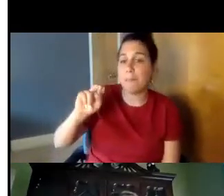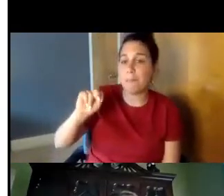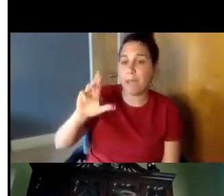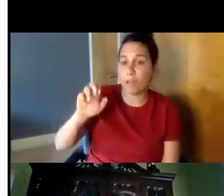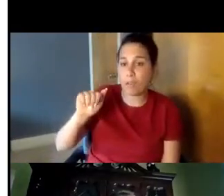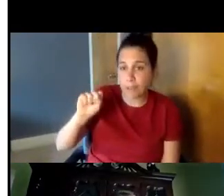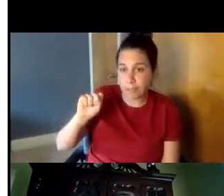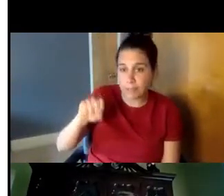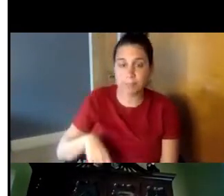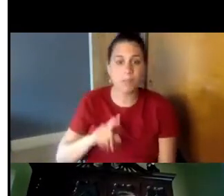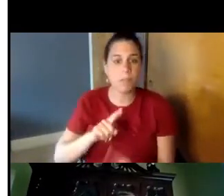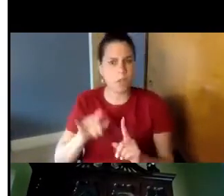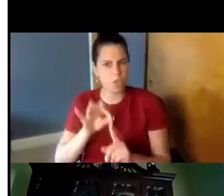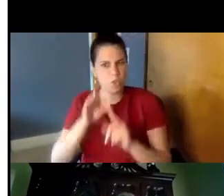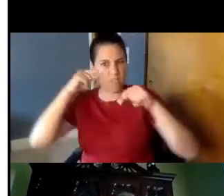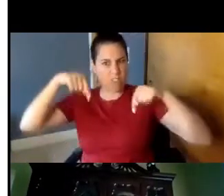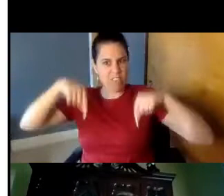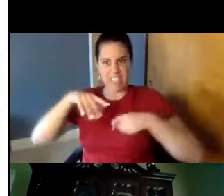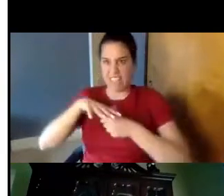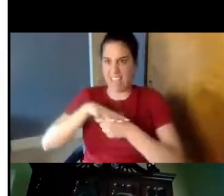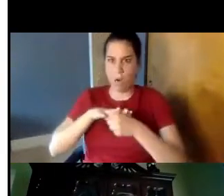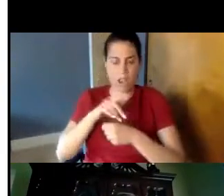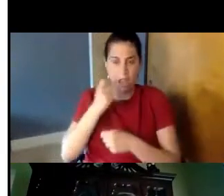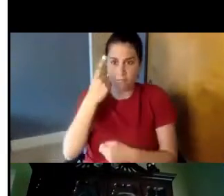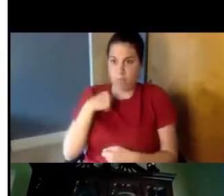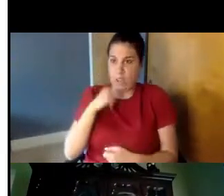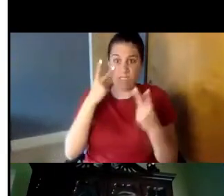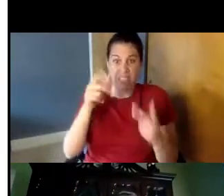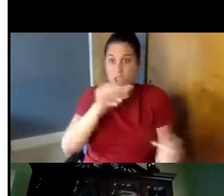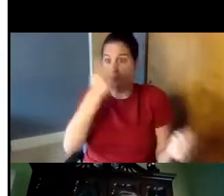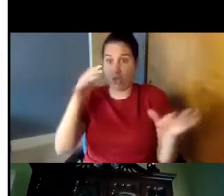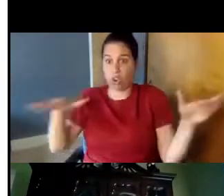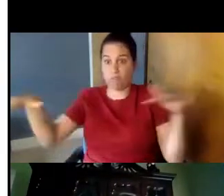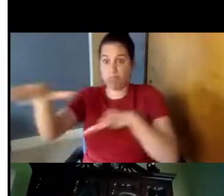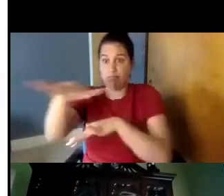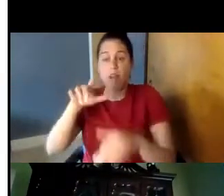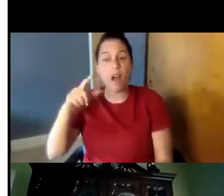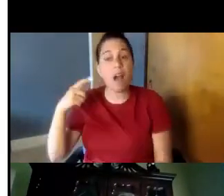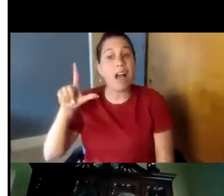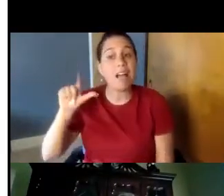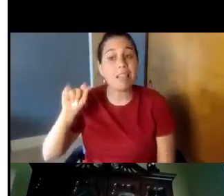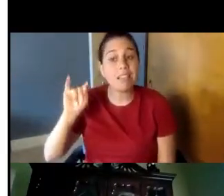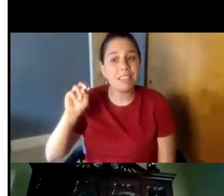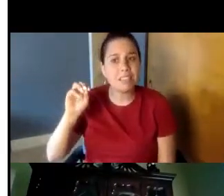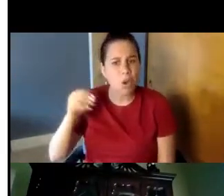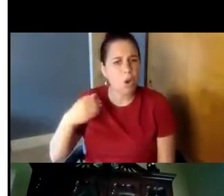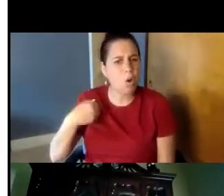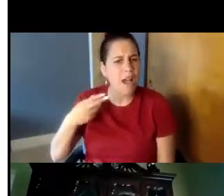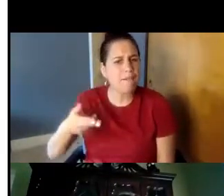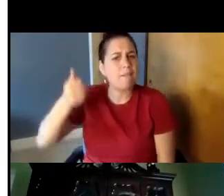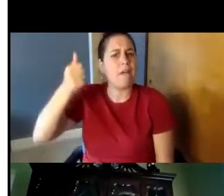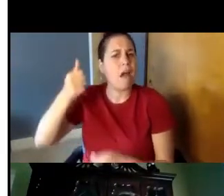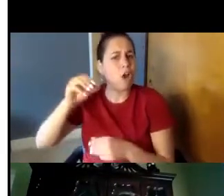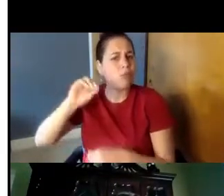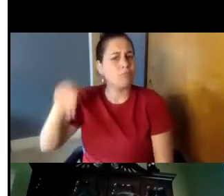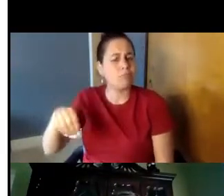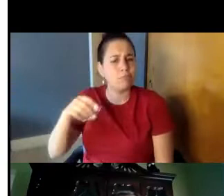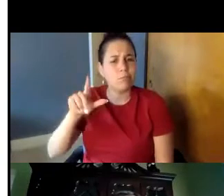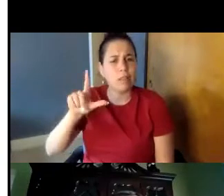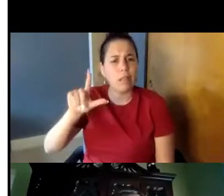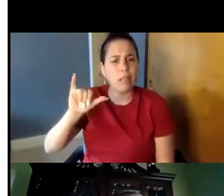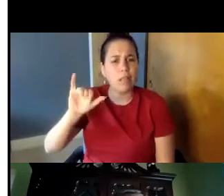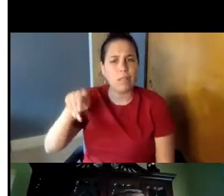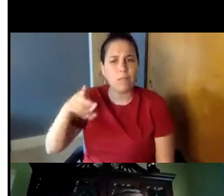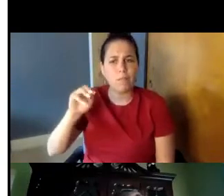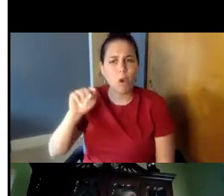to our region, this isn't really seen anywhere else, the Latino community has a higher rate of lymphoma than the rest of the catchment area. That's